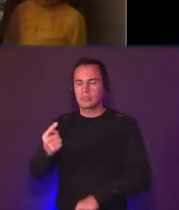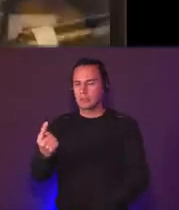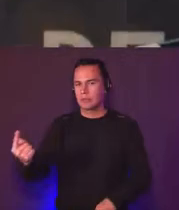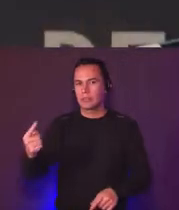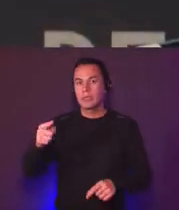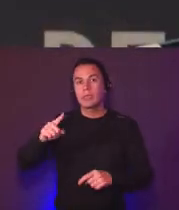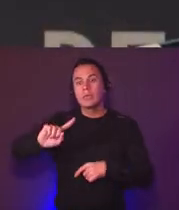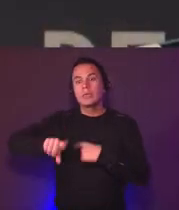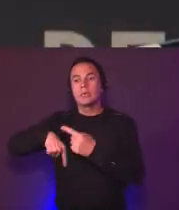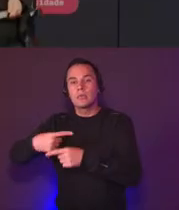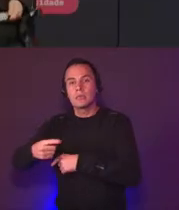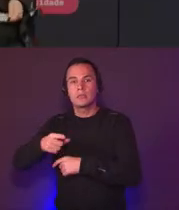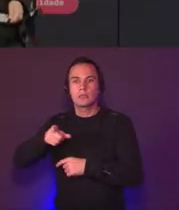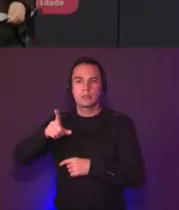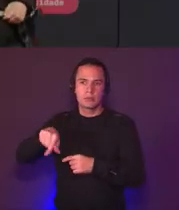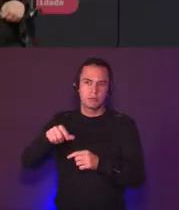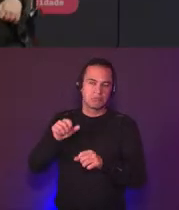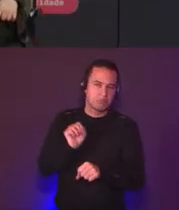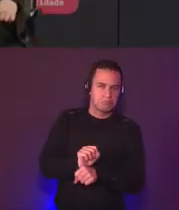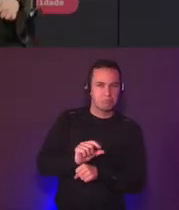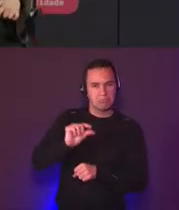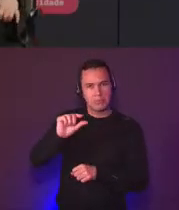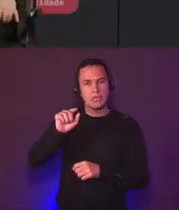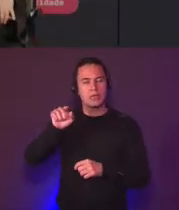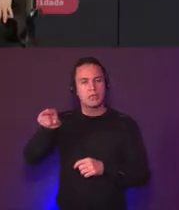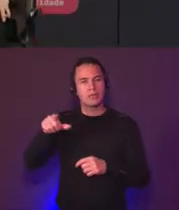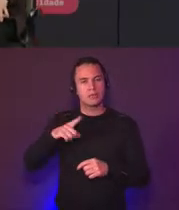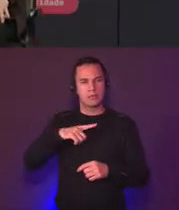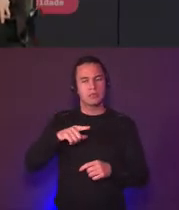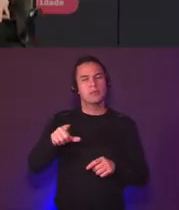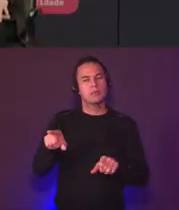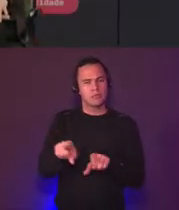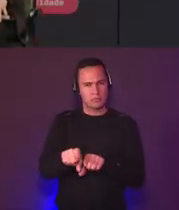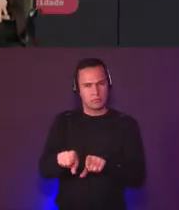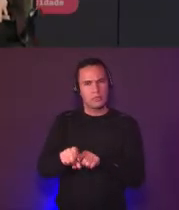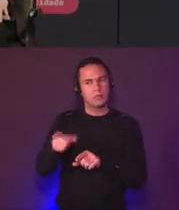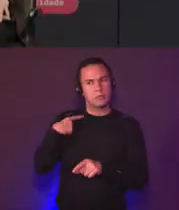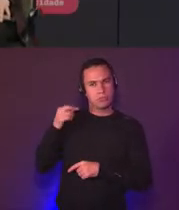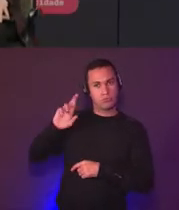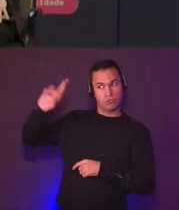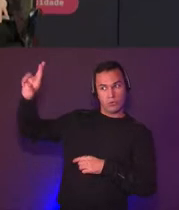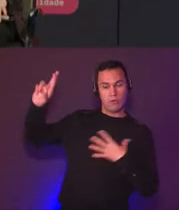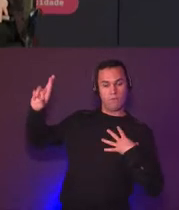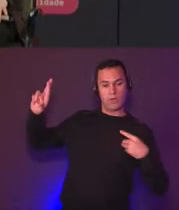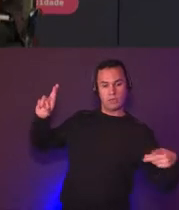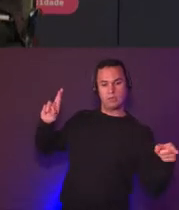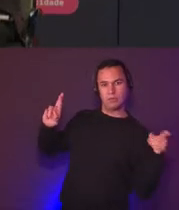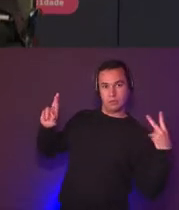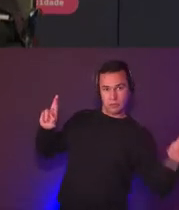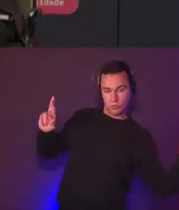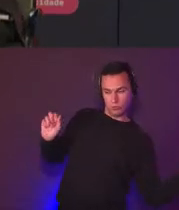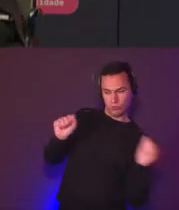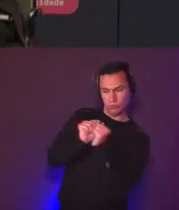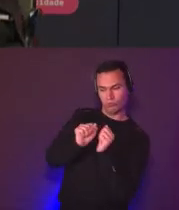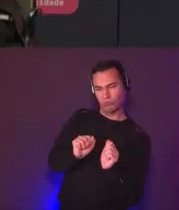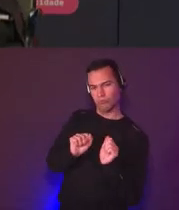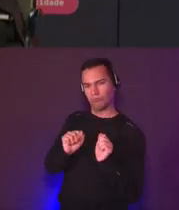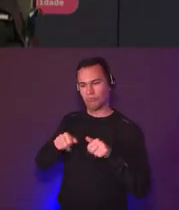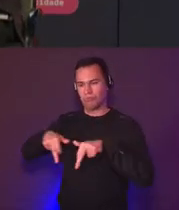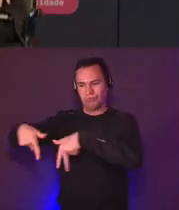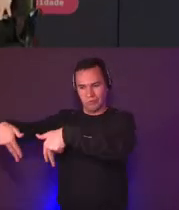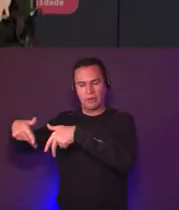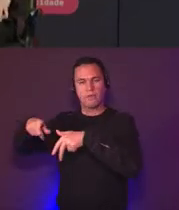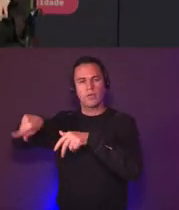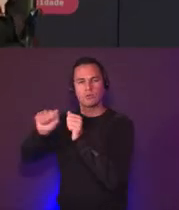just interrupt you here. I had a boss, was my first boss in journalism, also used to take his daughter to work, and she took her to work so much that she's